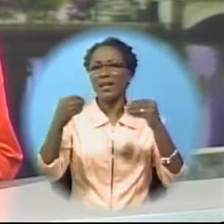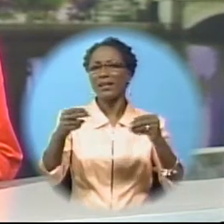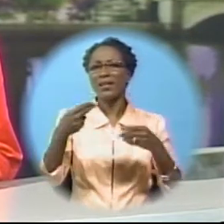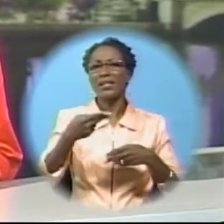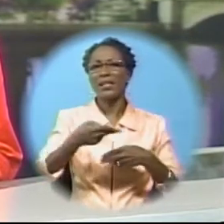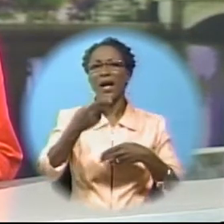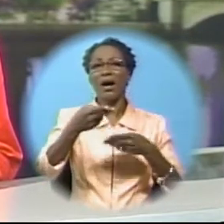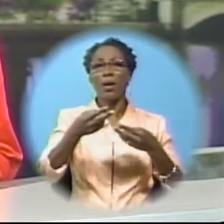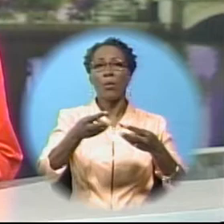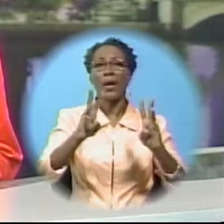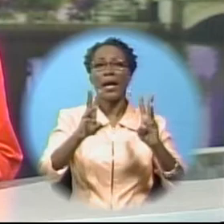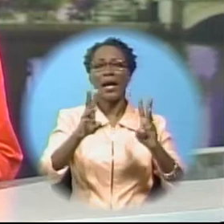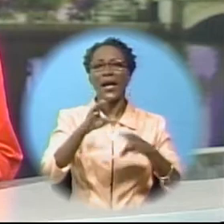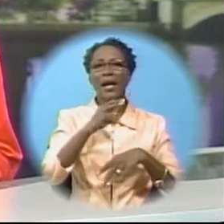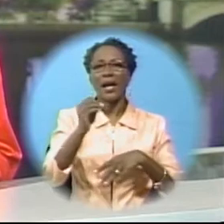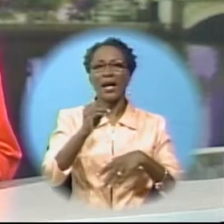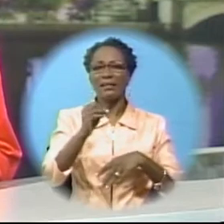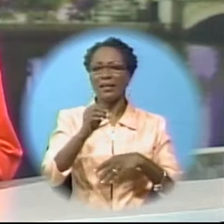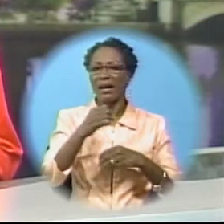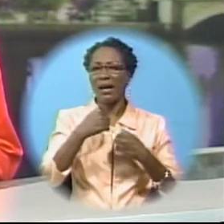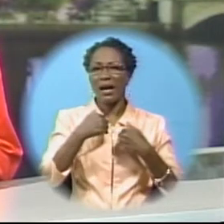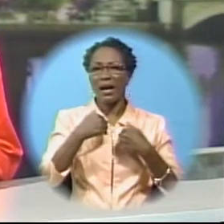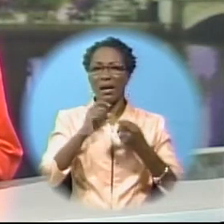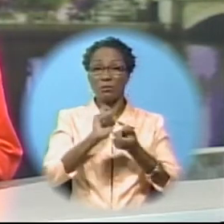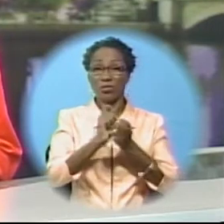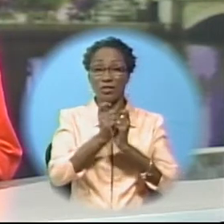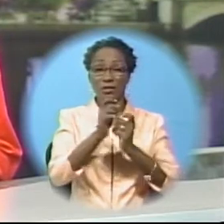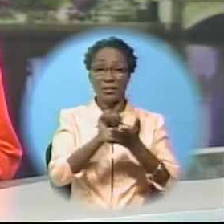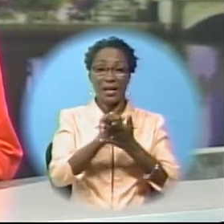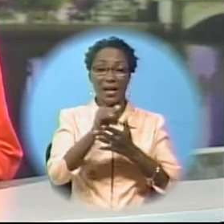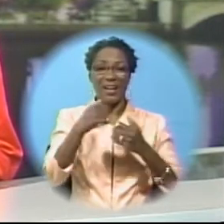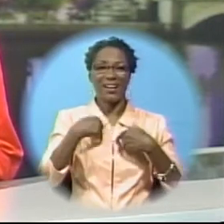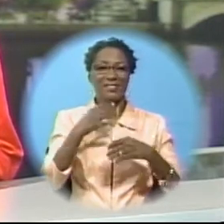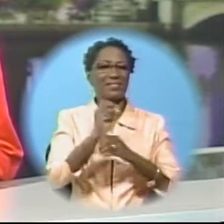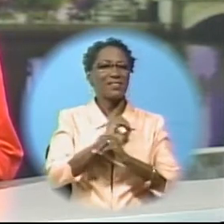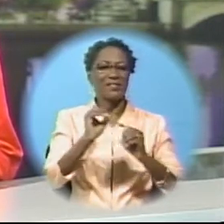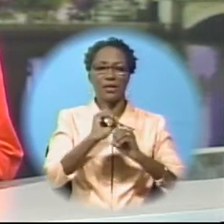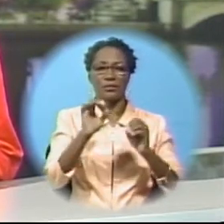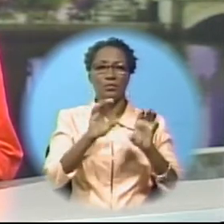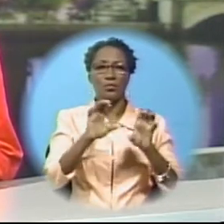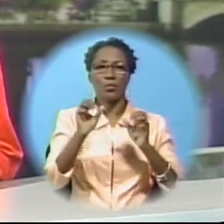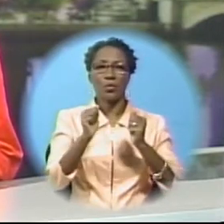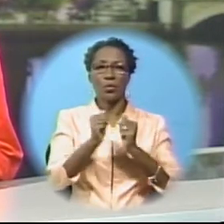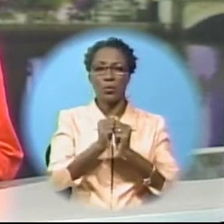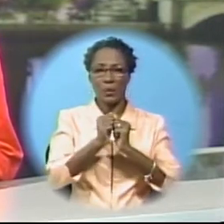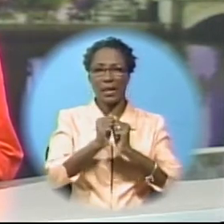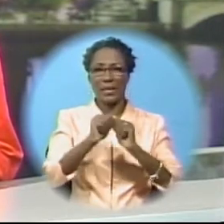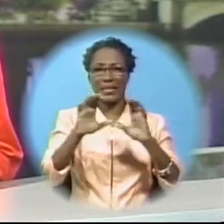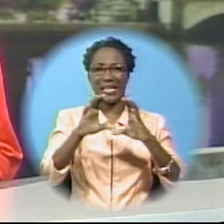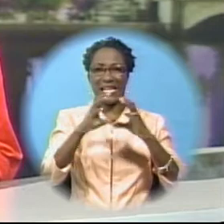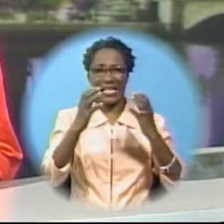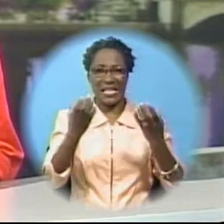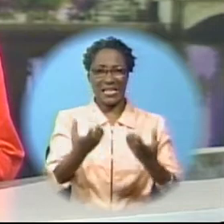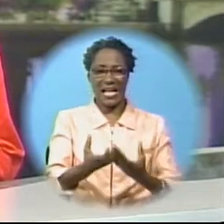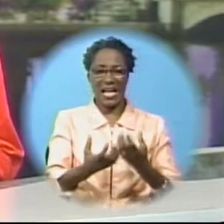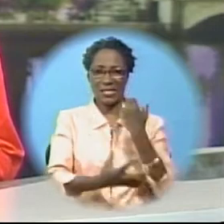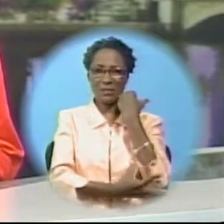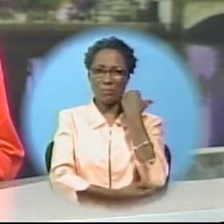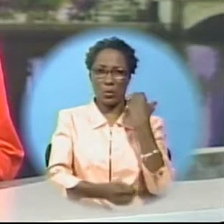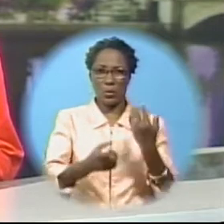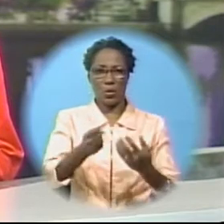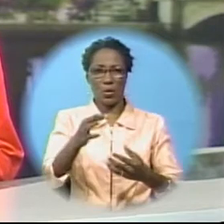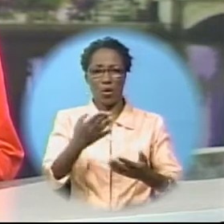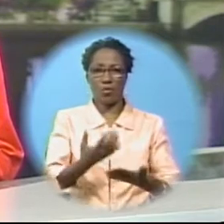it have nothing to do with class. He's telling Barbadians to stop making excuses for the level of indiscipline. He